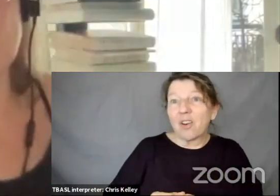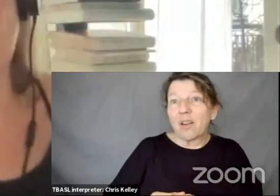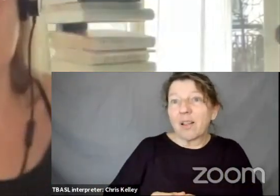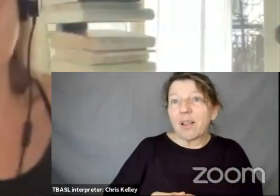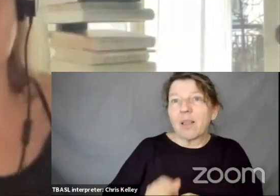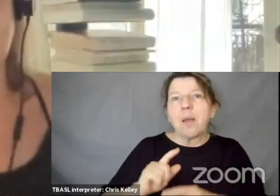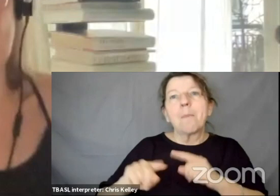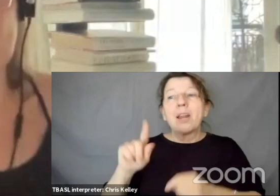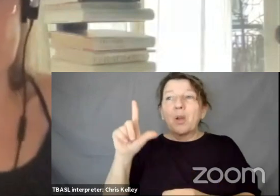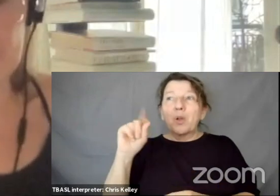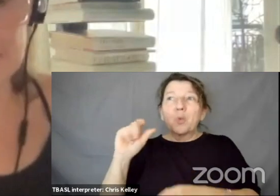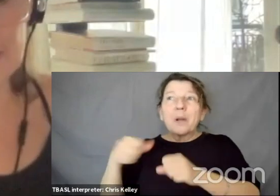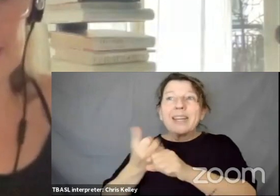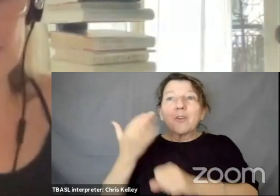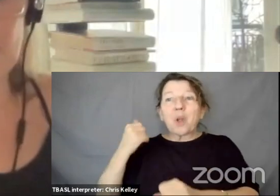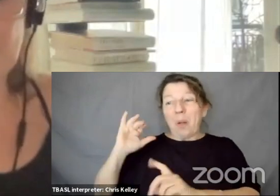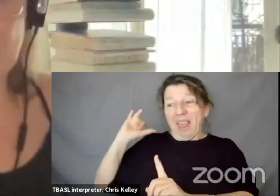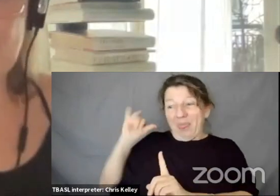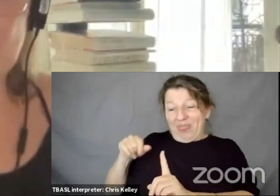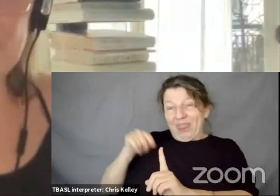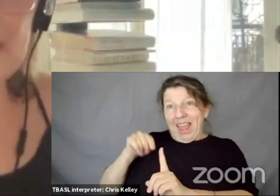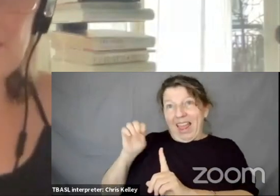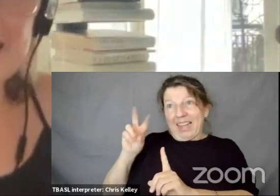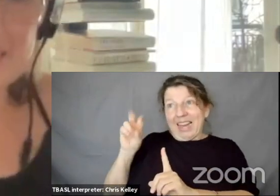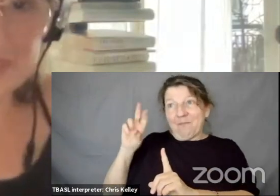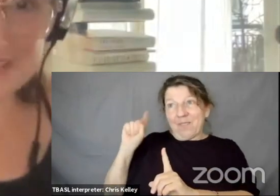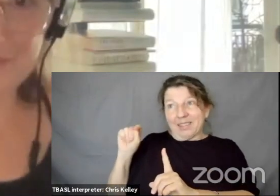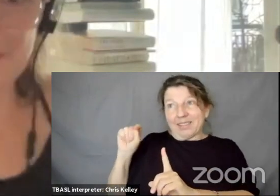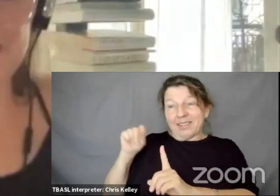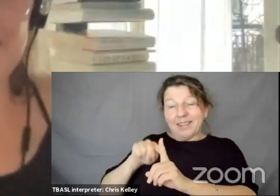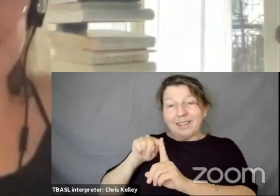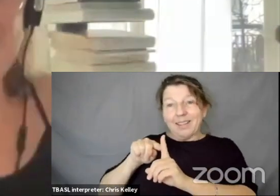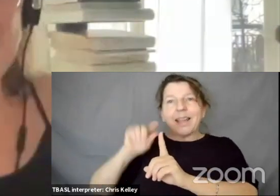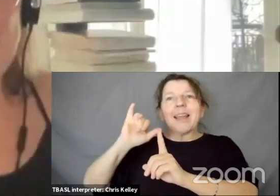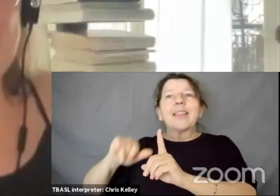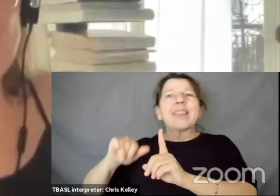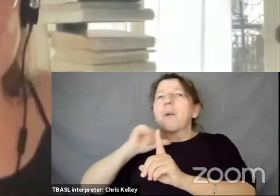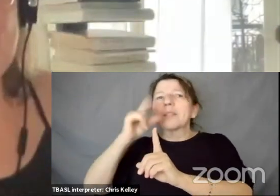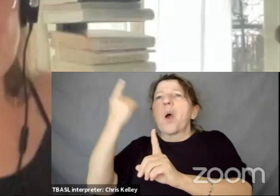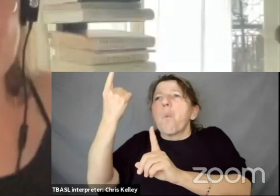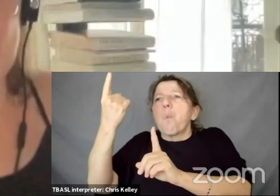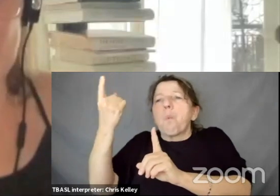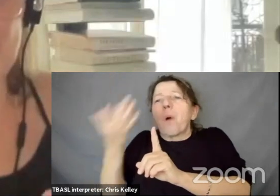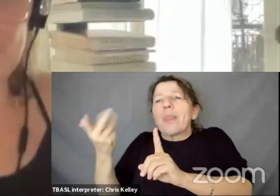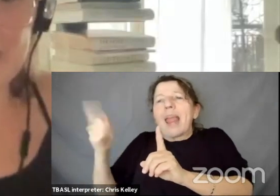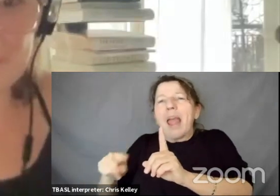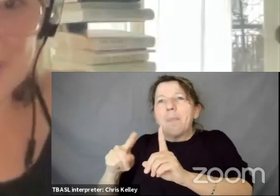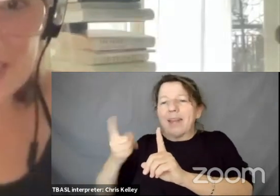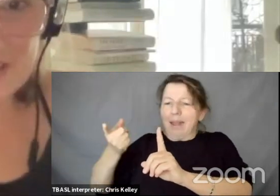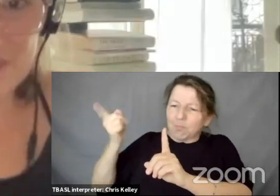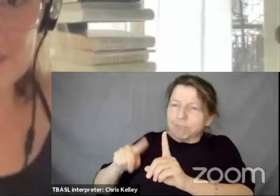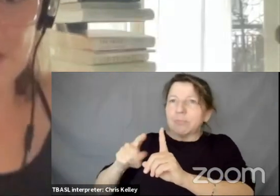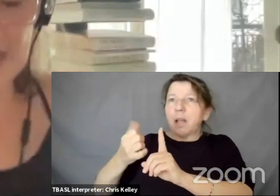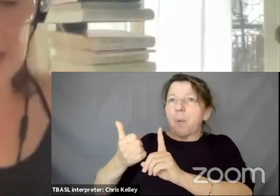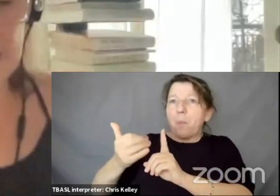your unleashing. I agree, it's not an event, it's an unleashing. But we're in the middle of a different one. We're in the middle of COVID. We're in the